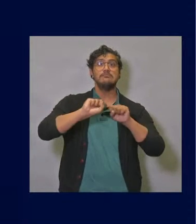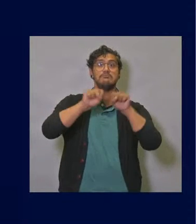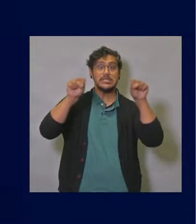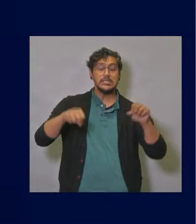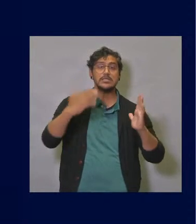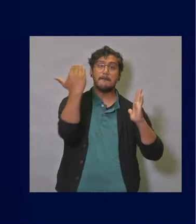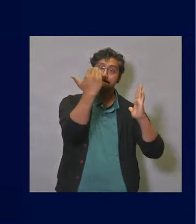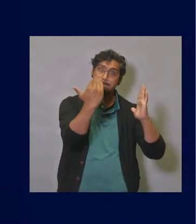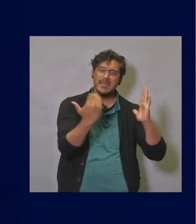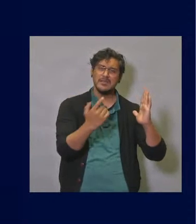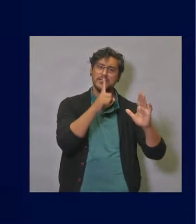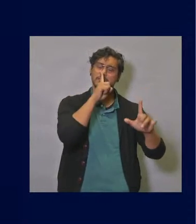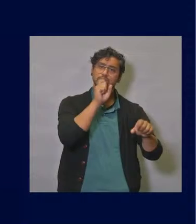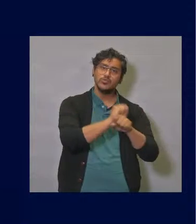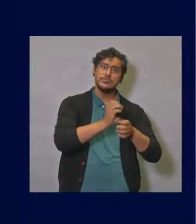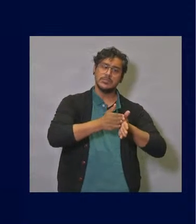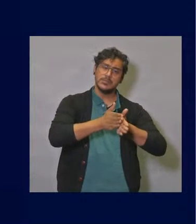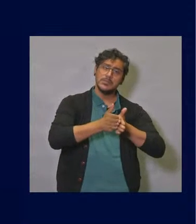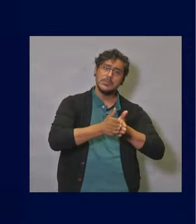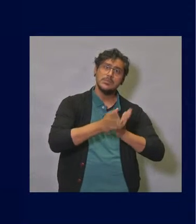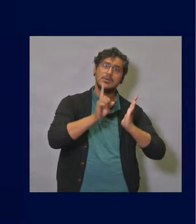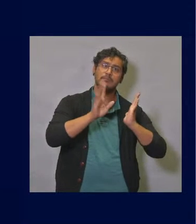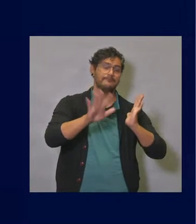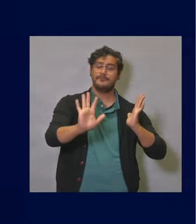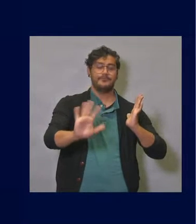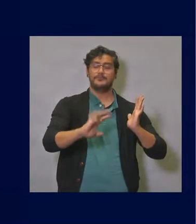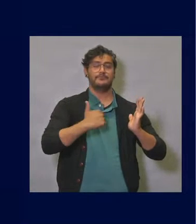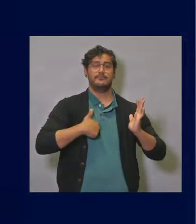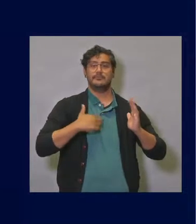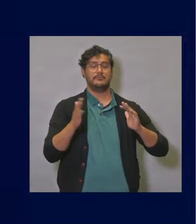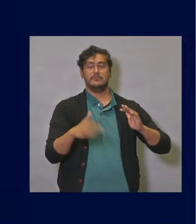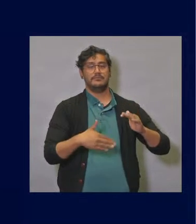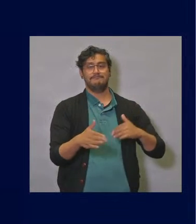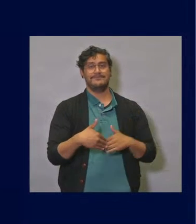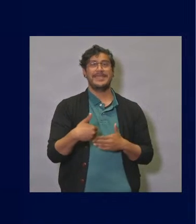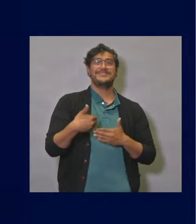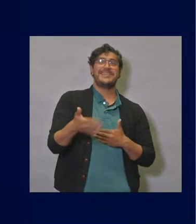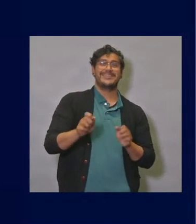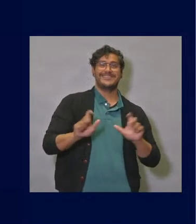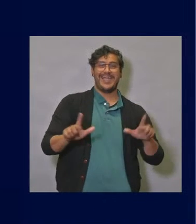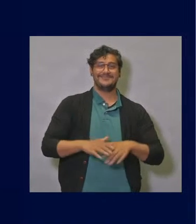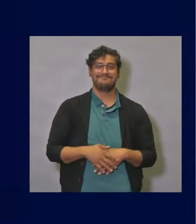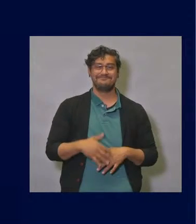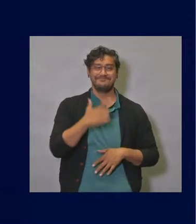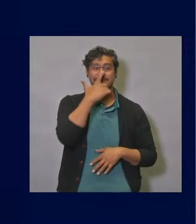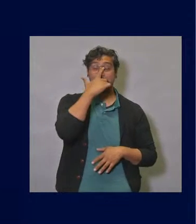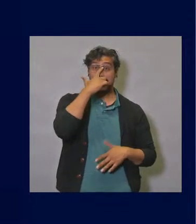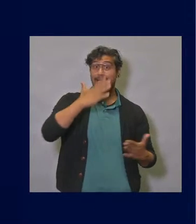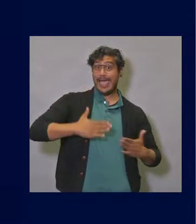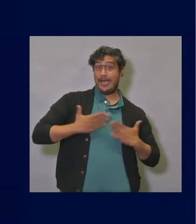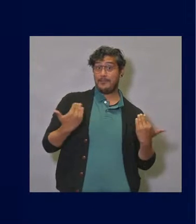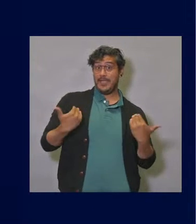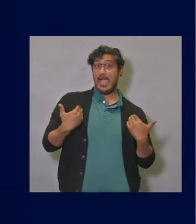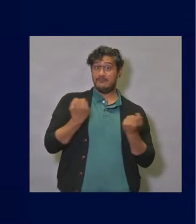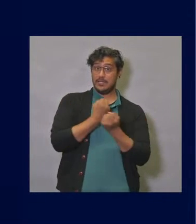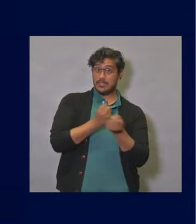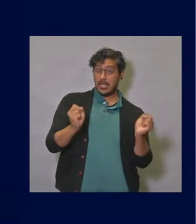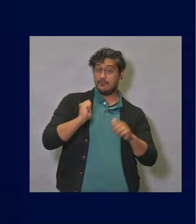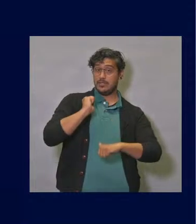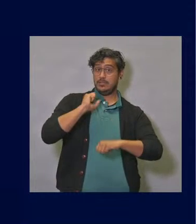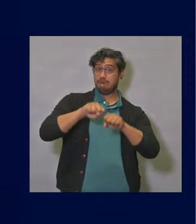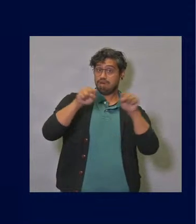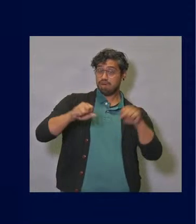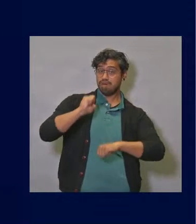so diligently, actually, we're going to skip this slide. I'll go on to the next slide. We're grateful to have a vaccine safety infrastructure that